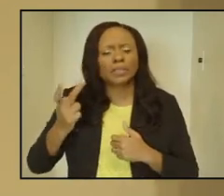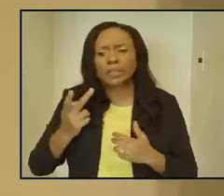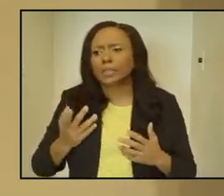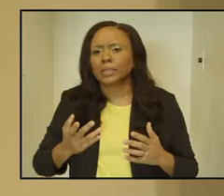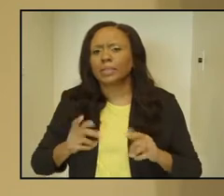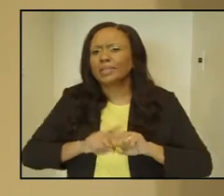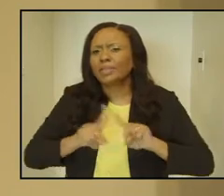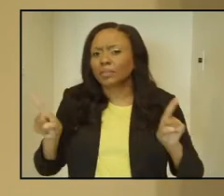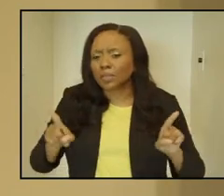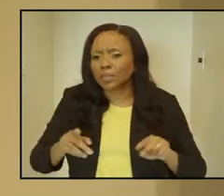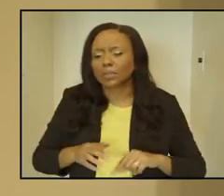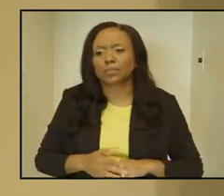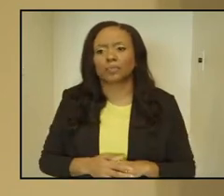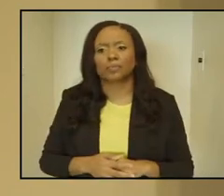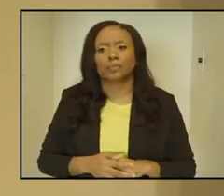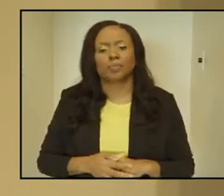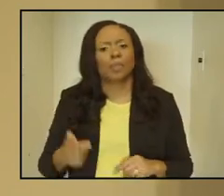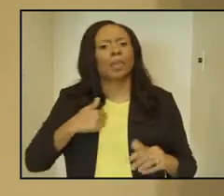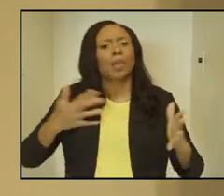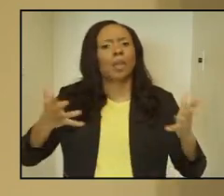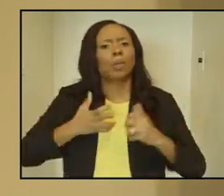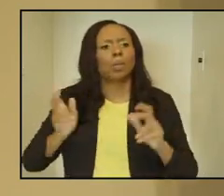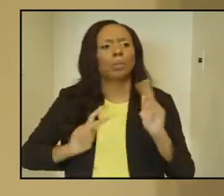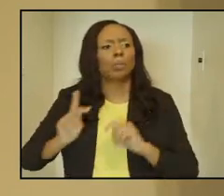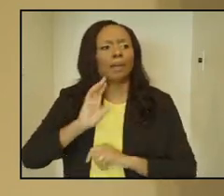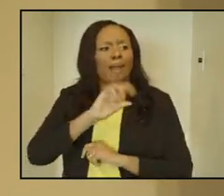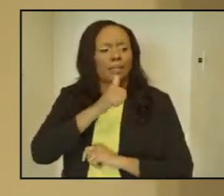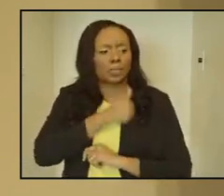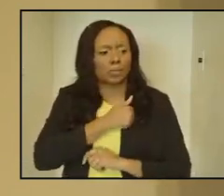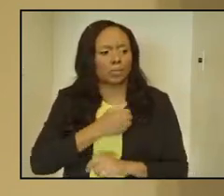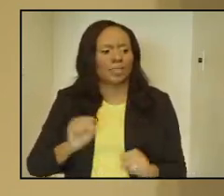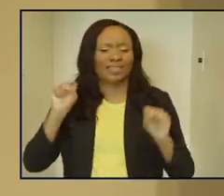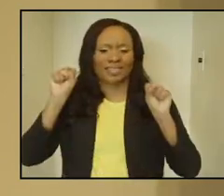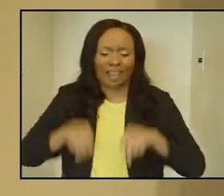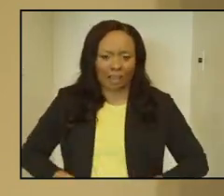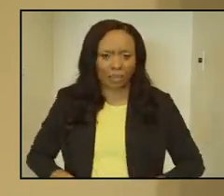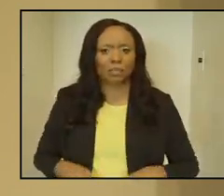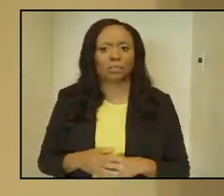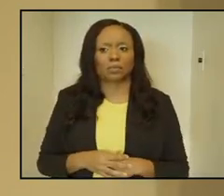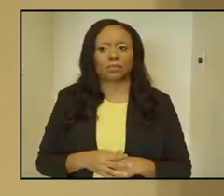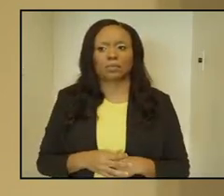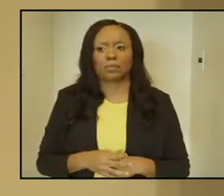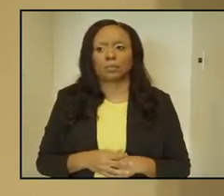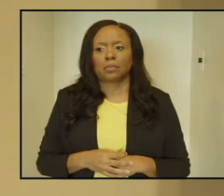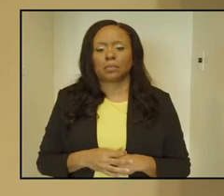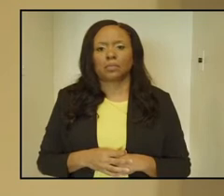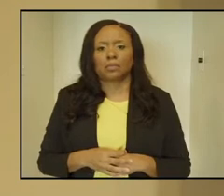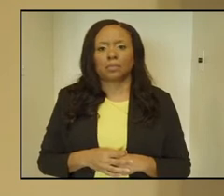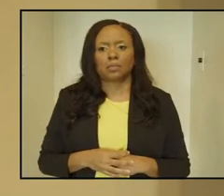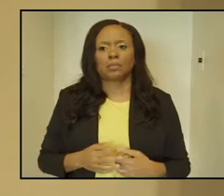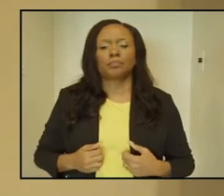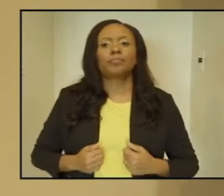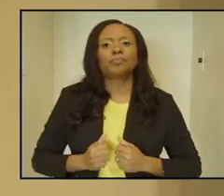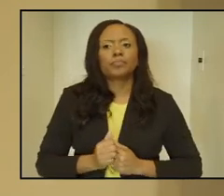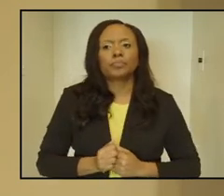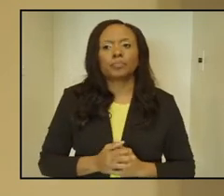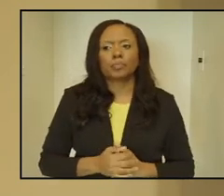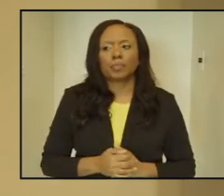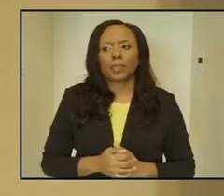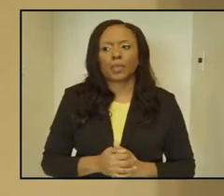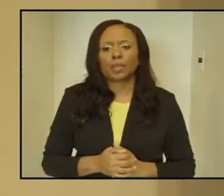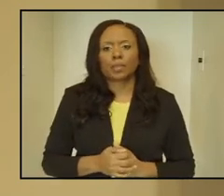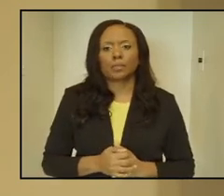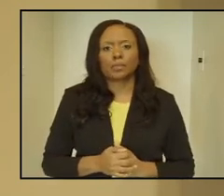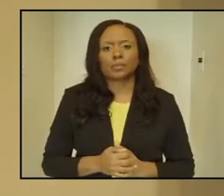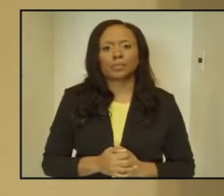is that kind of can-do attitude, or the attitude that we've done the same thing in the new planning legislation, which Cabinet